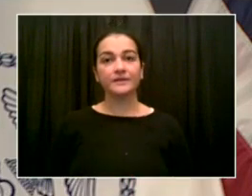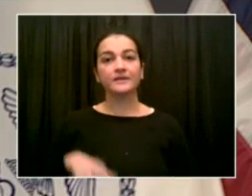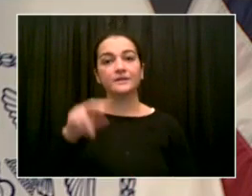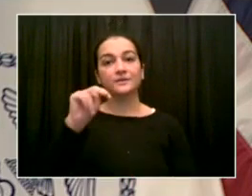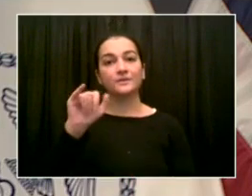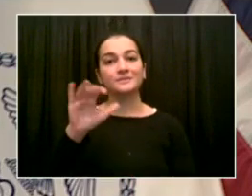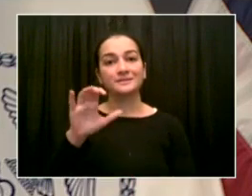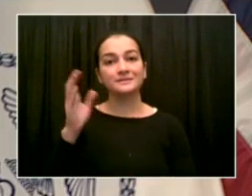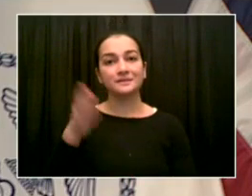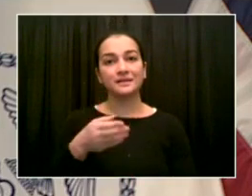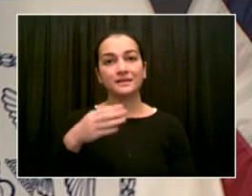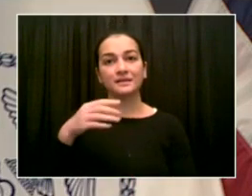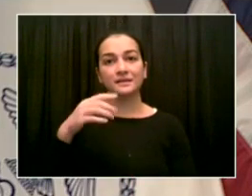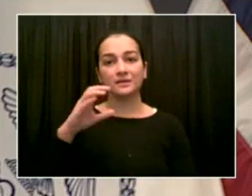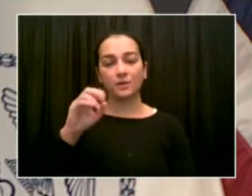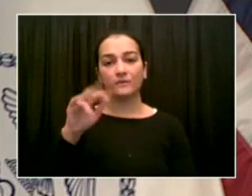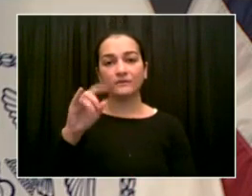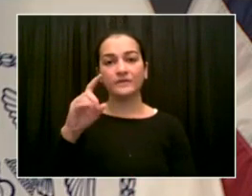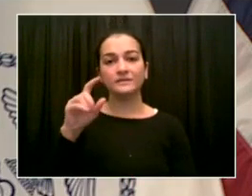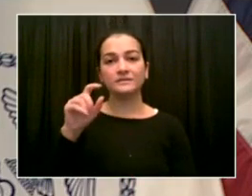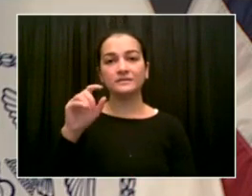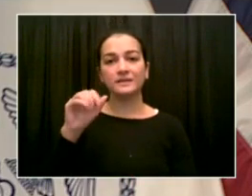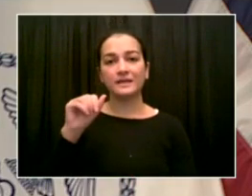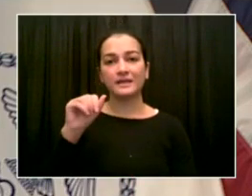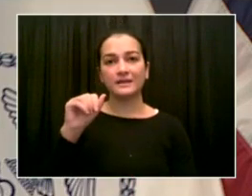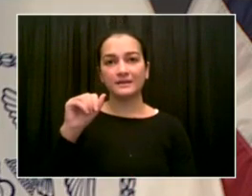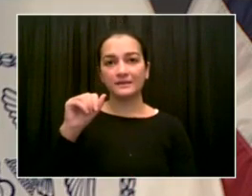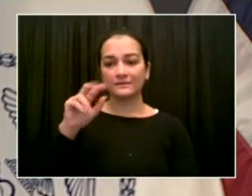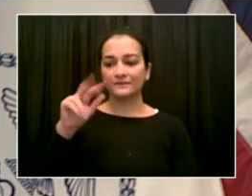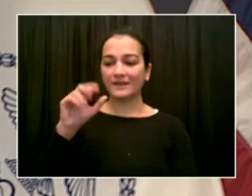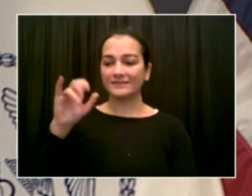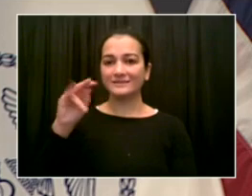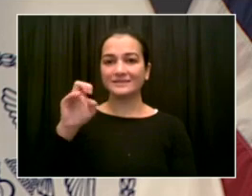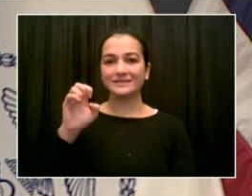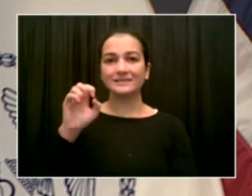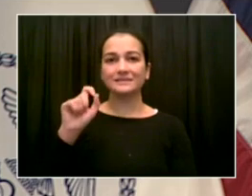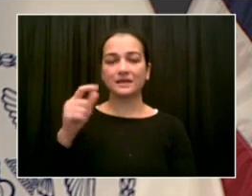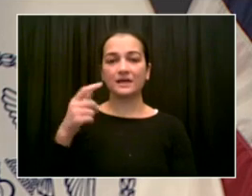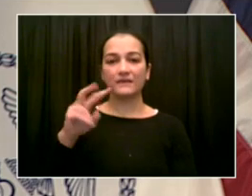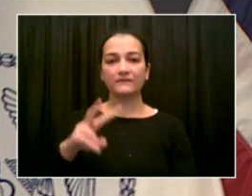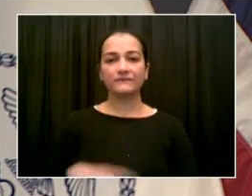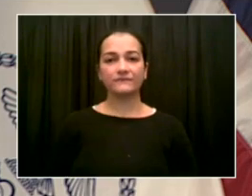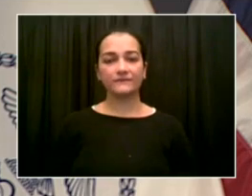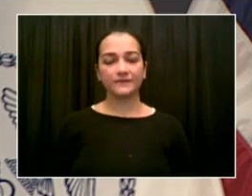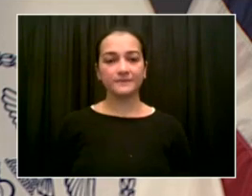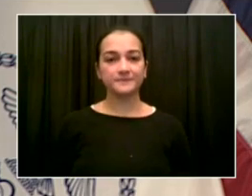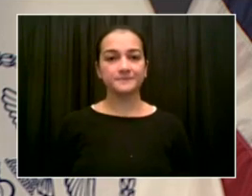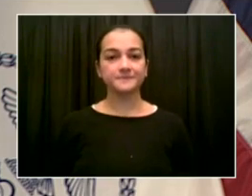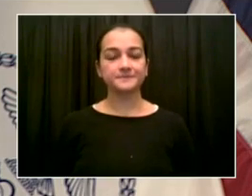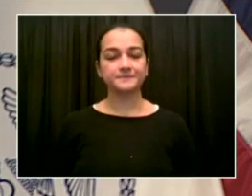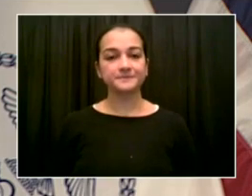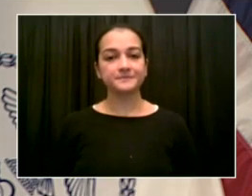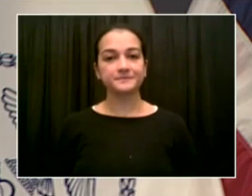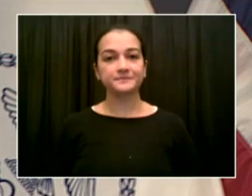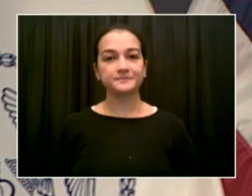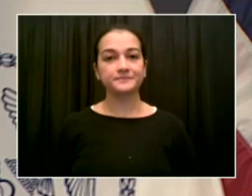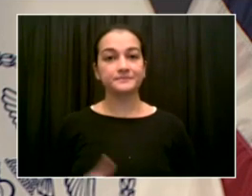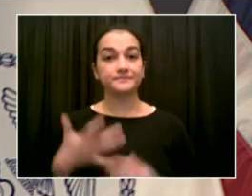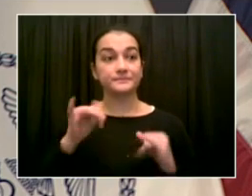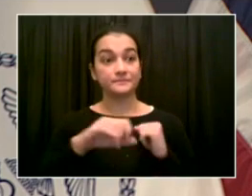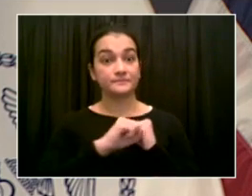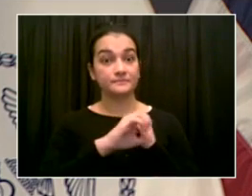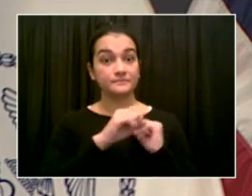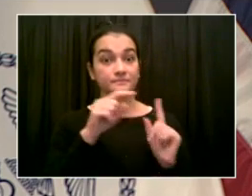So we're going to be getting that message out everywhere, but today we want you to hear from the ultimate myth busters. We want you to hear from some